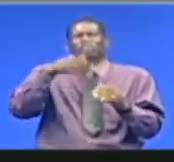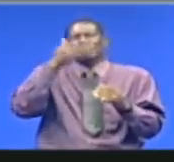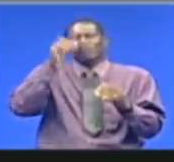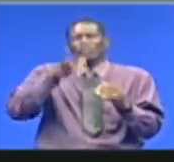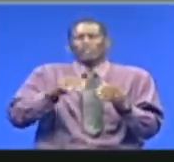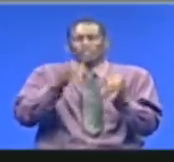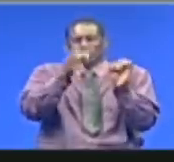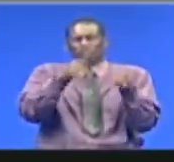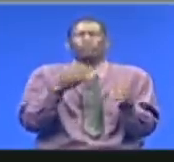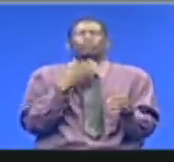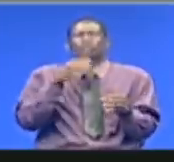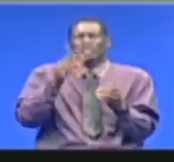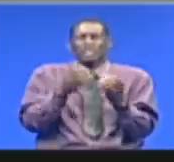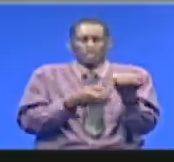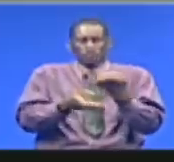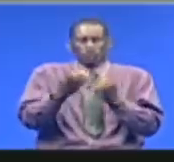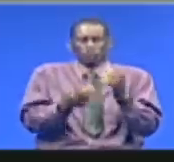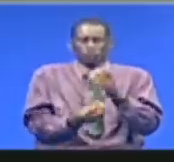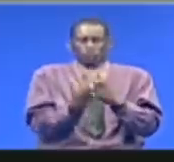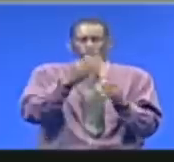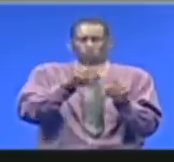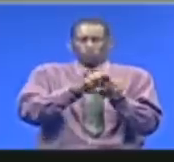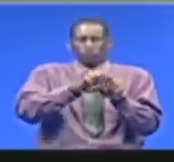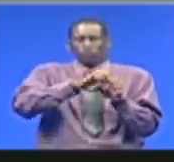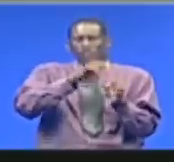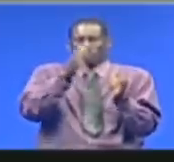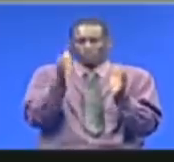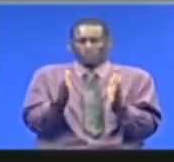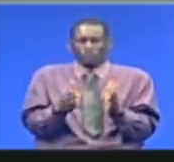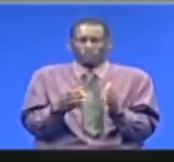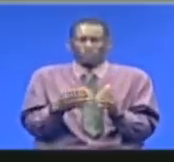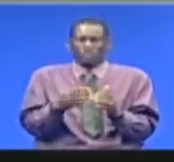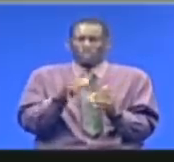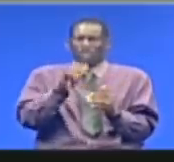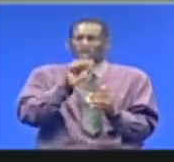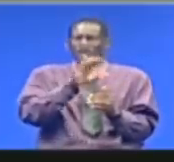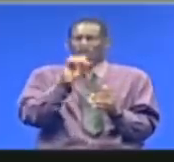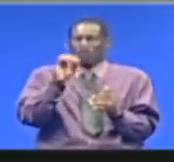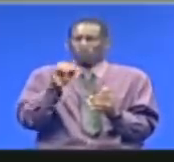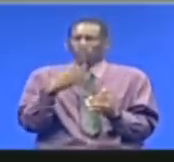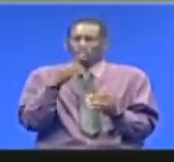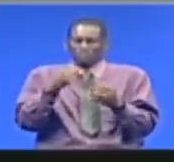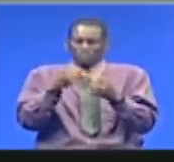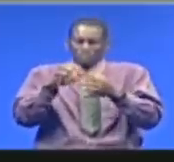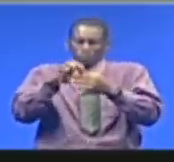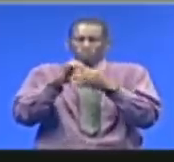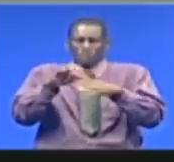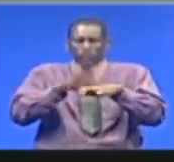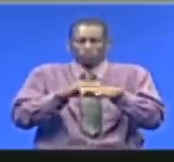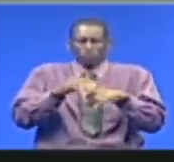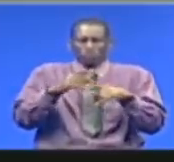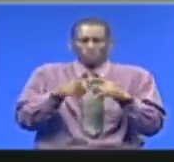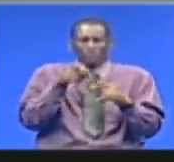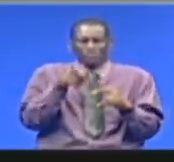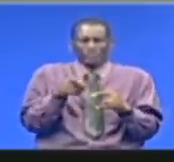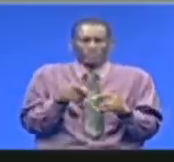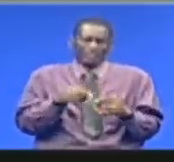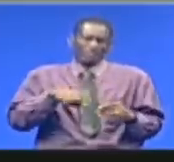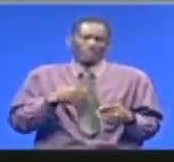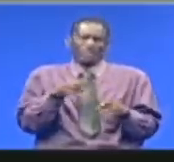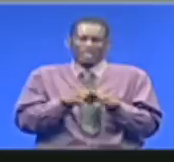economy to grow. And then we also have Alo Steven, who says, the truce is good. However, it's kind of a monarchy. Therefore, I feel like